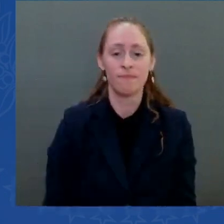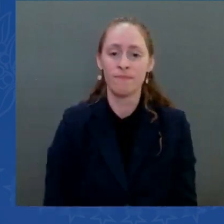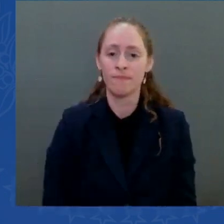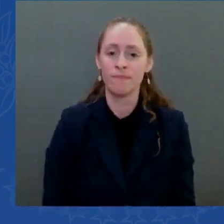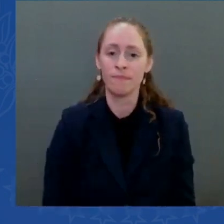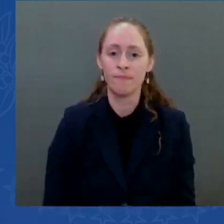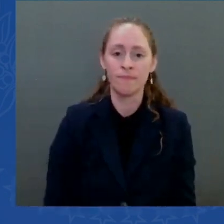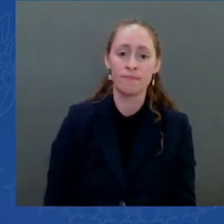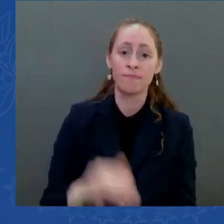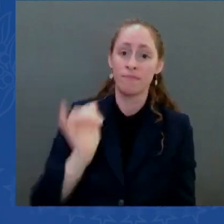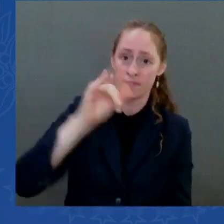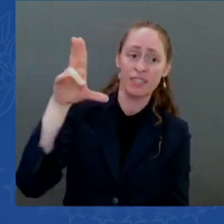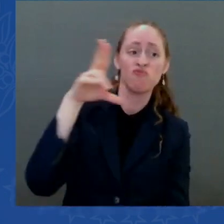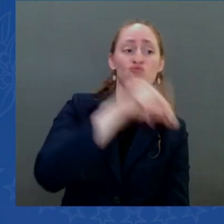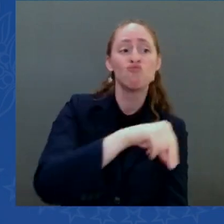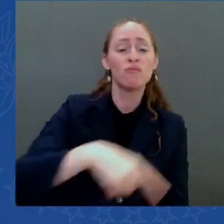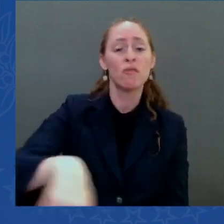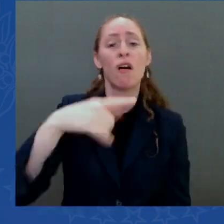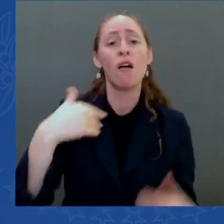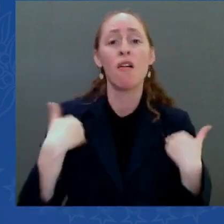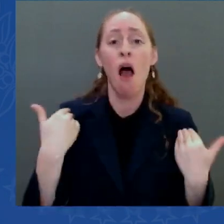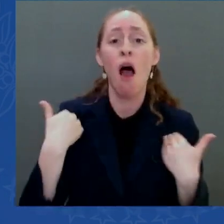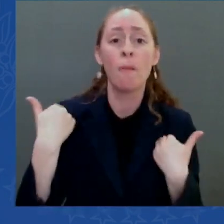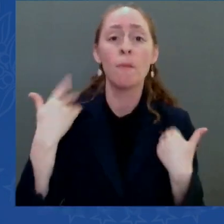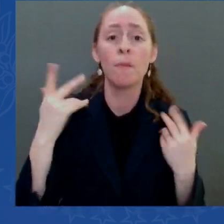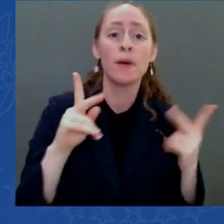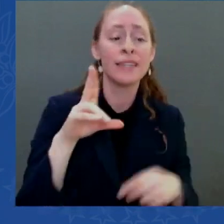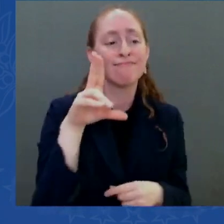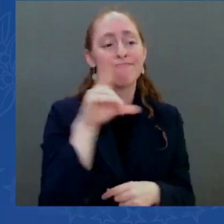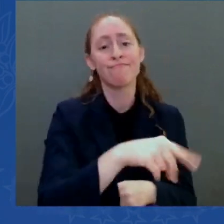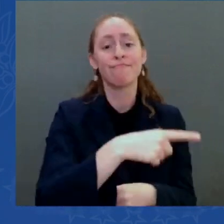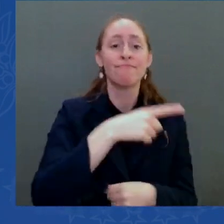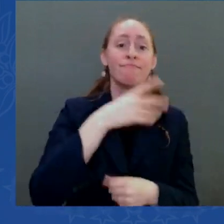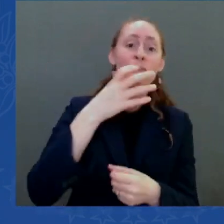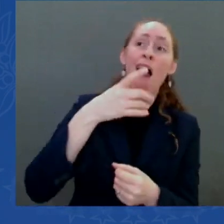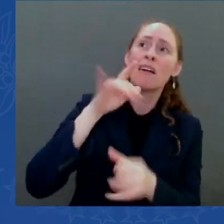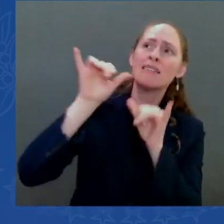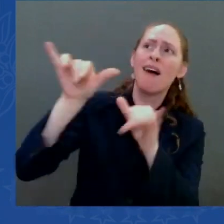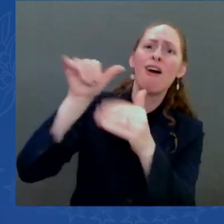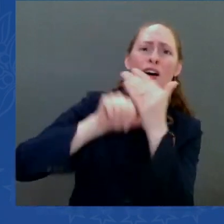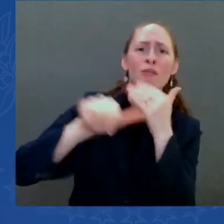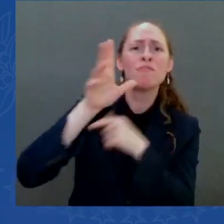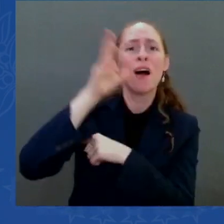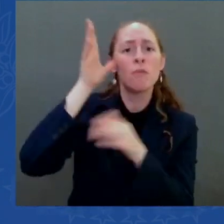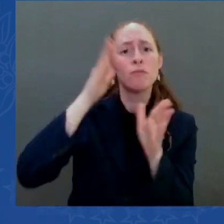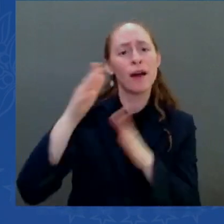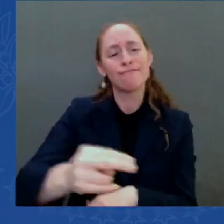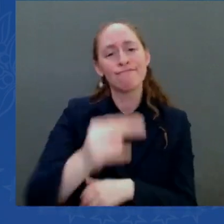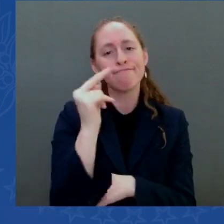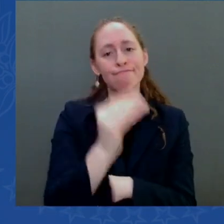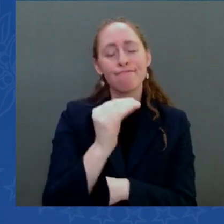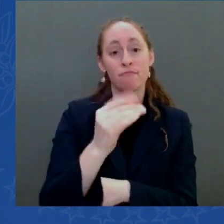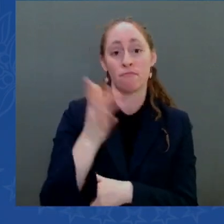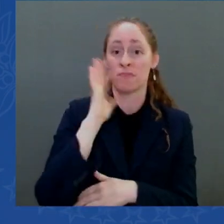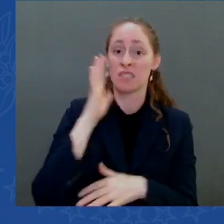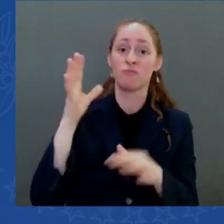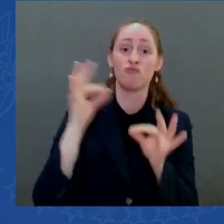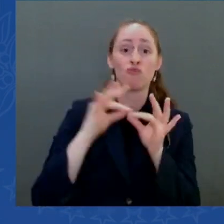up to age 26. Premiums are going to go through the roof. So there's a lot at stake. Well, I've got a better